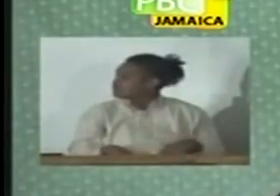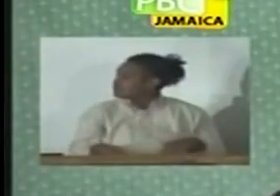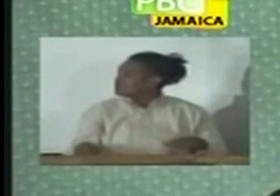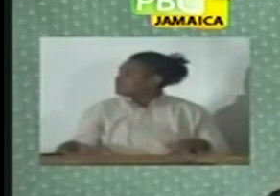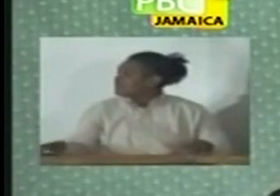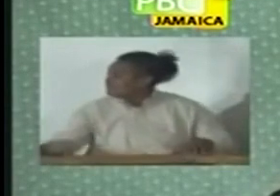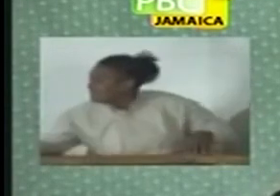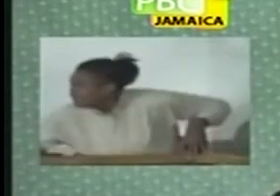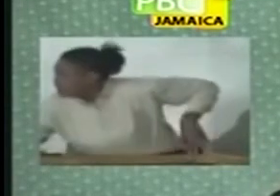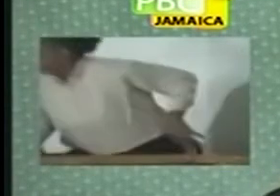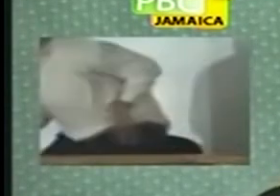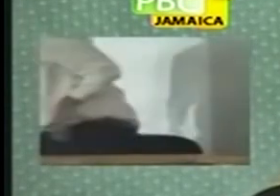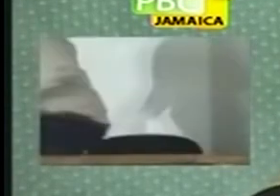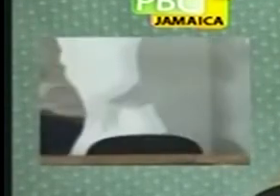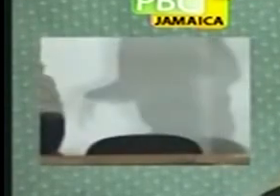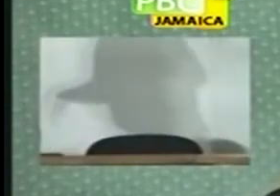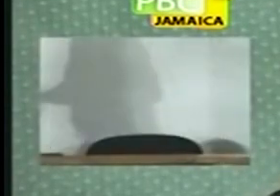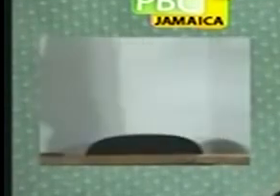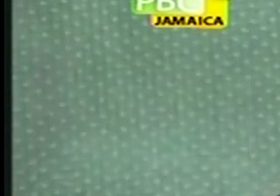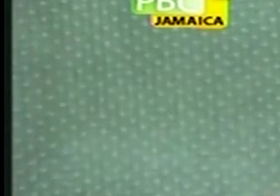The